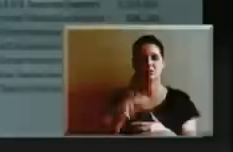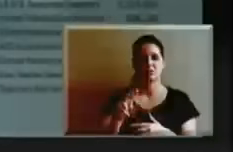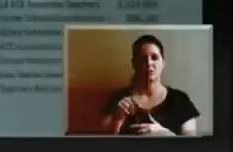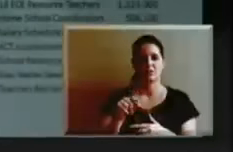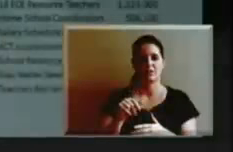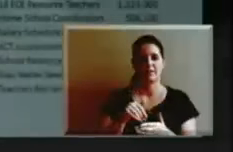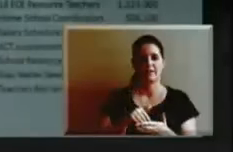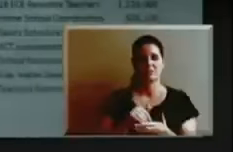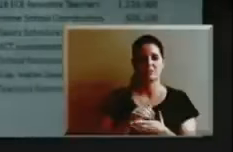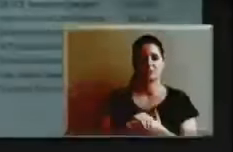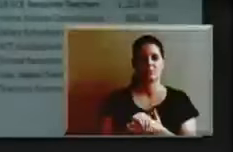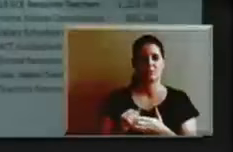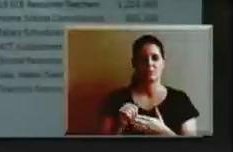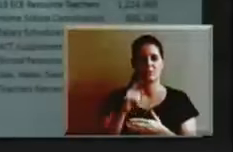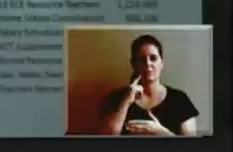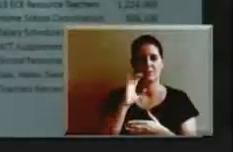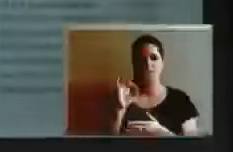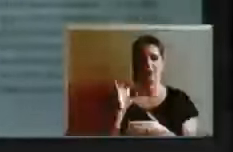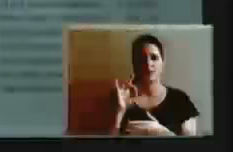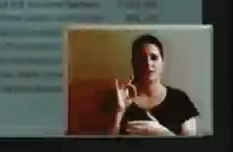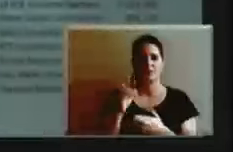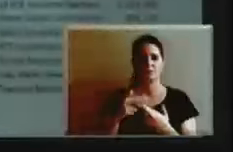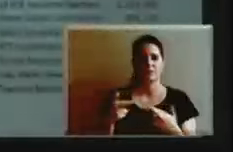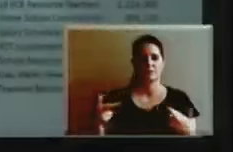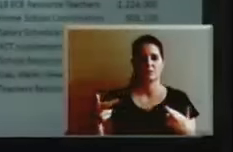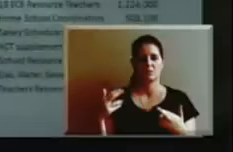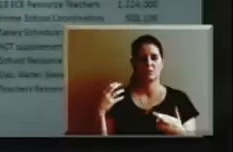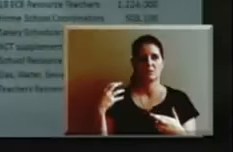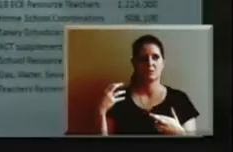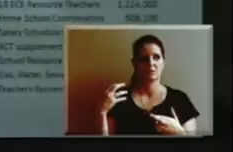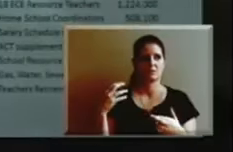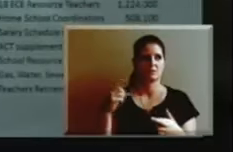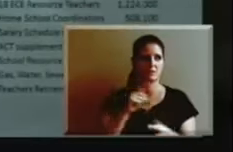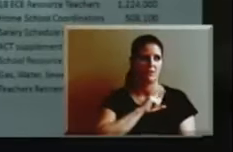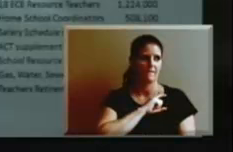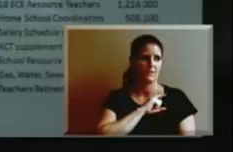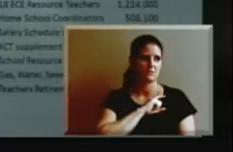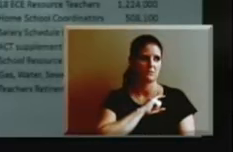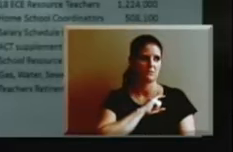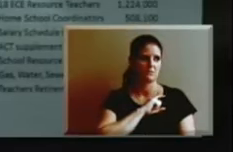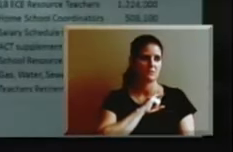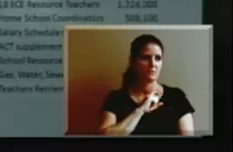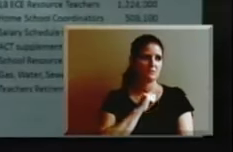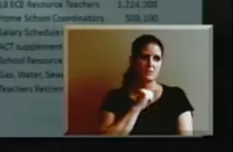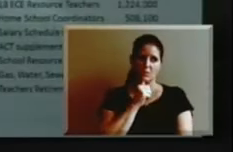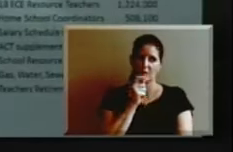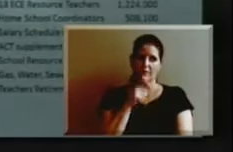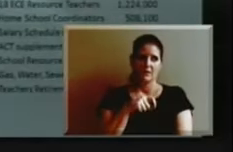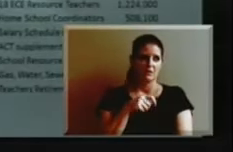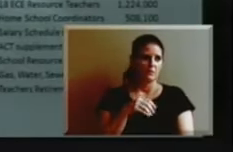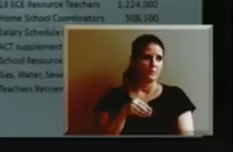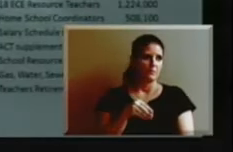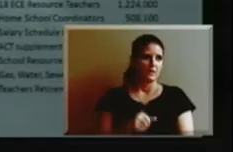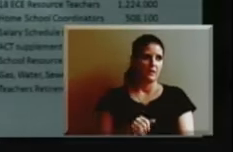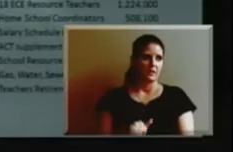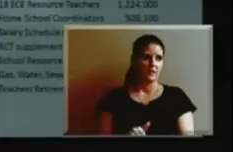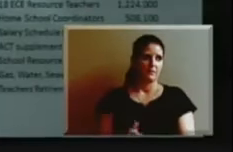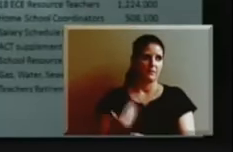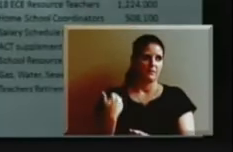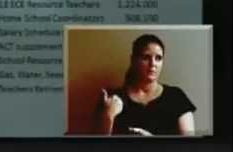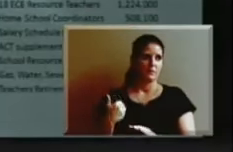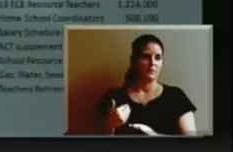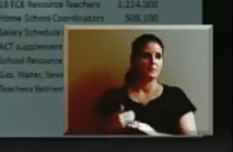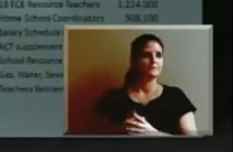$320,000 for those 8 resource officers. That is not a cost that the district has had to pay in the past. In addition, we